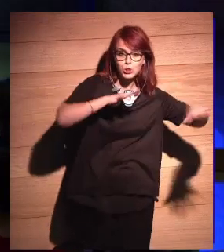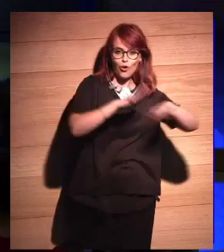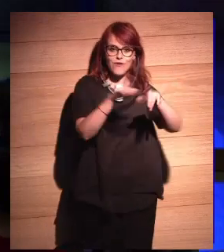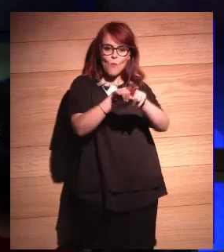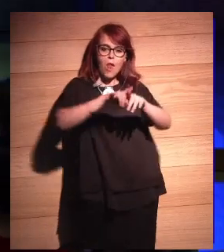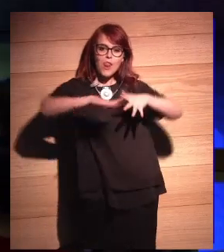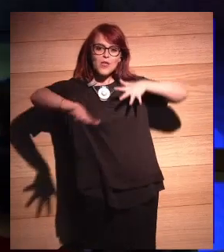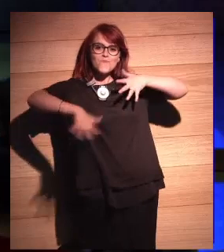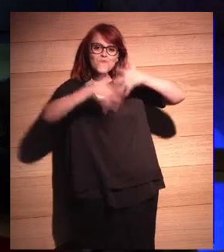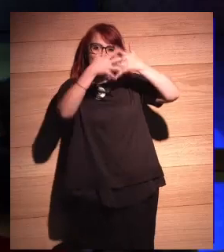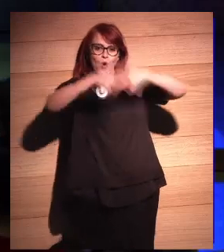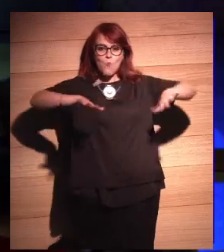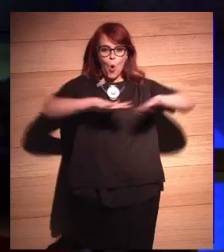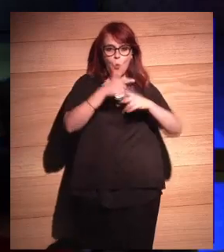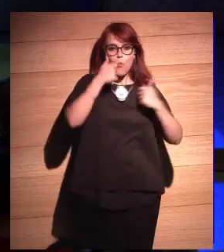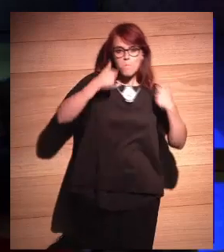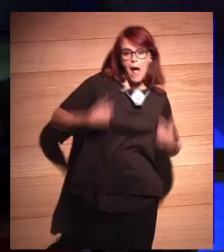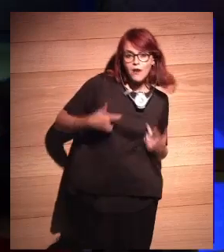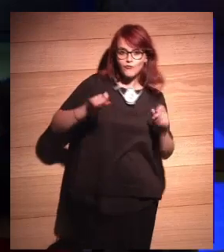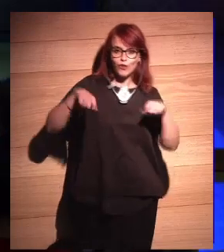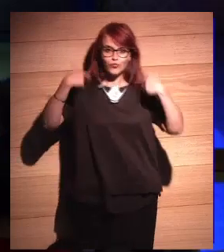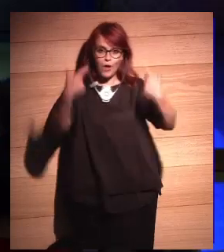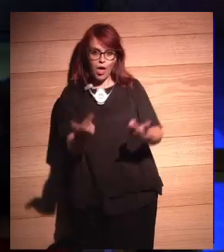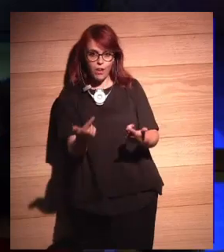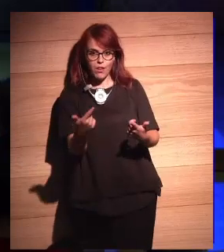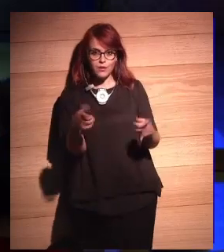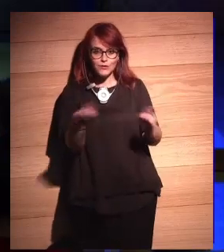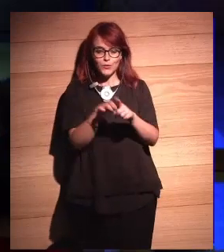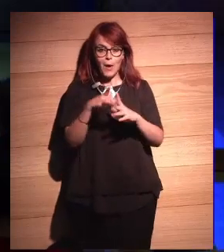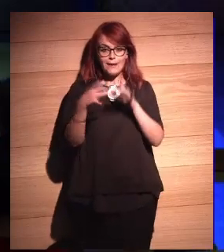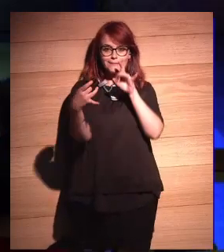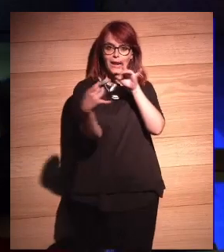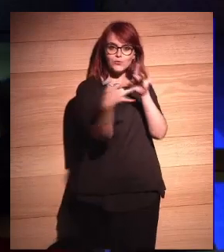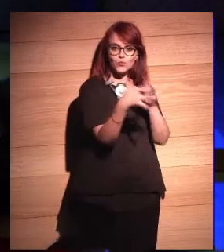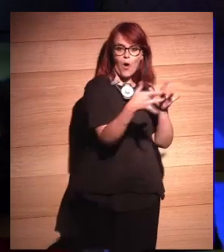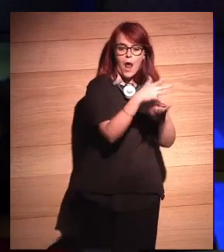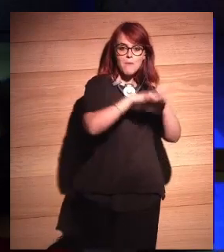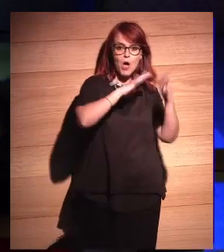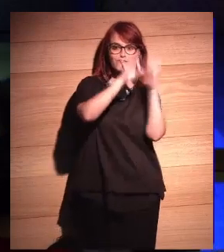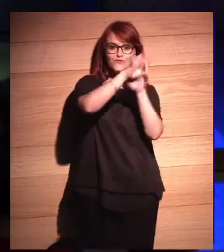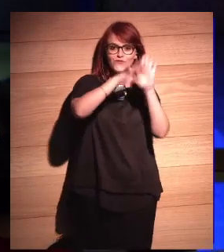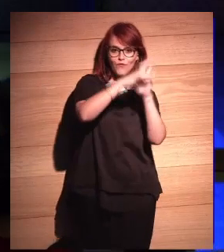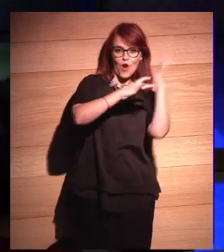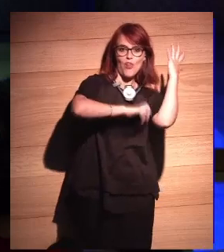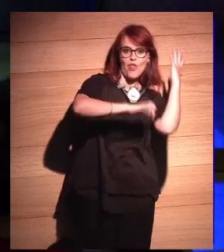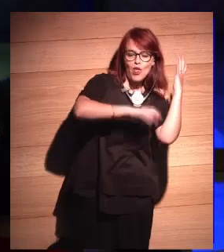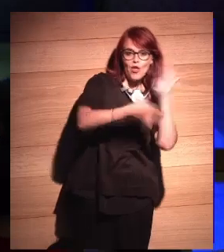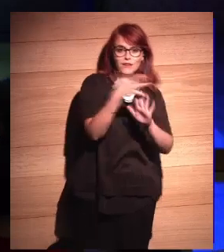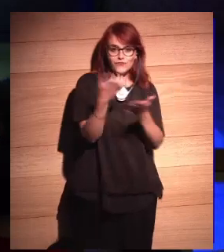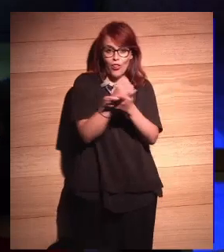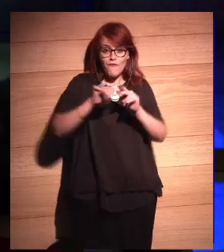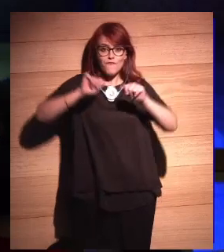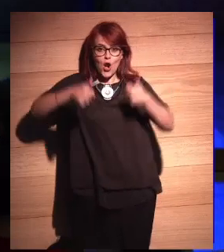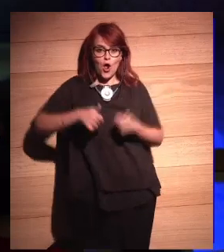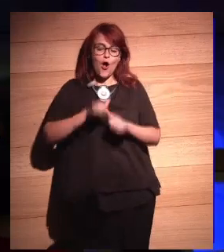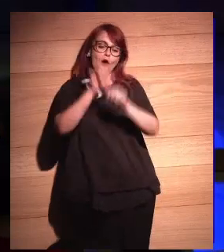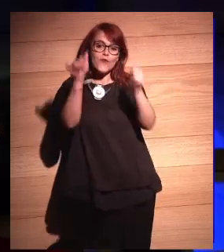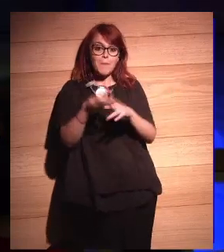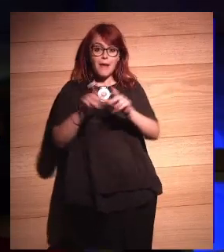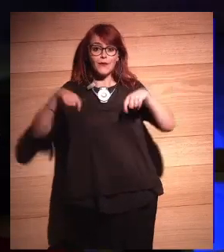more naturally engage with my computer software and technology. So here they are. This is the latest one. This is an earlier